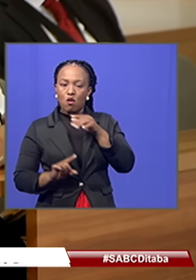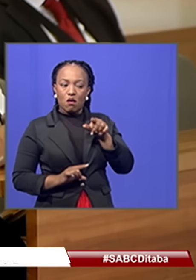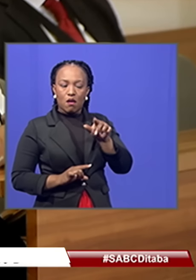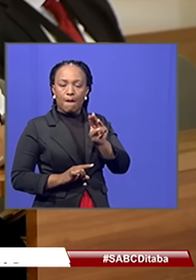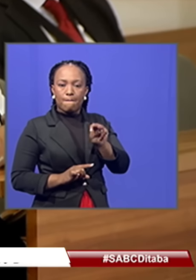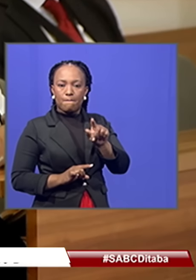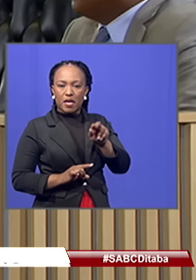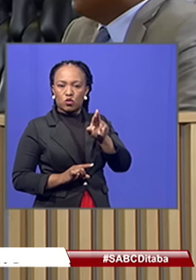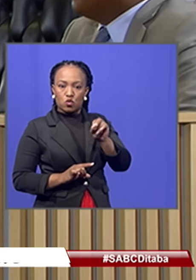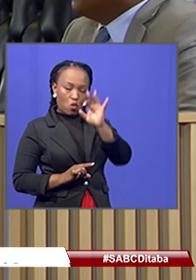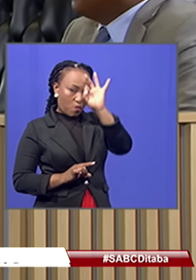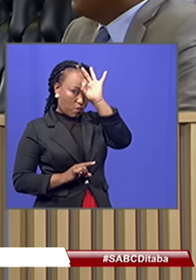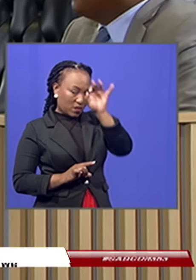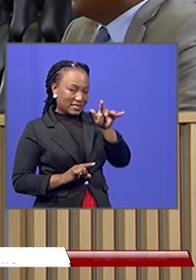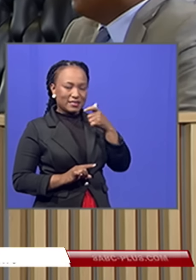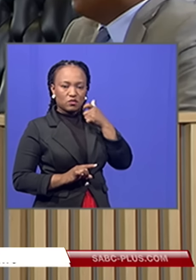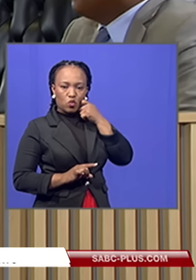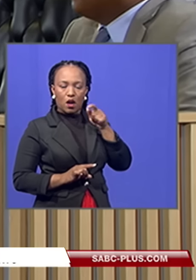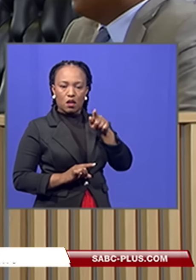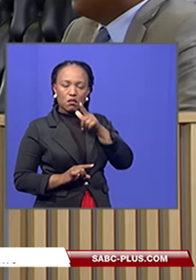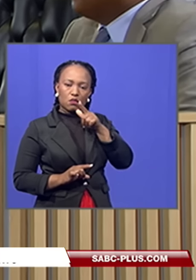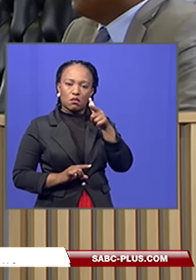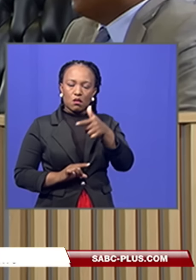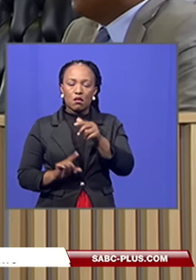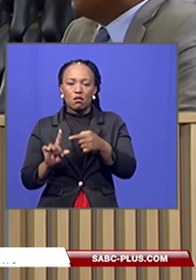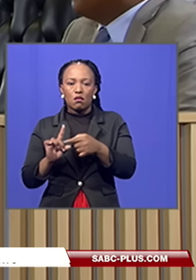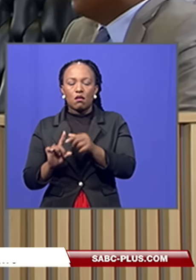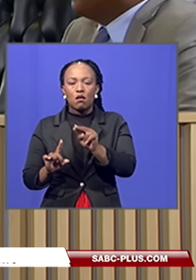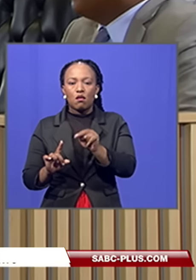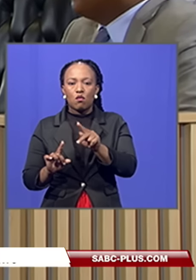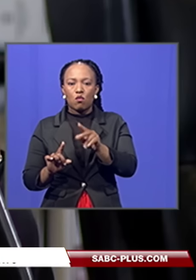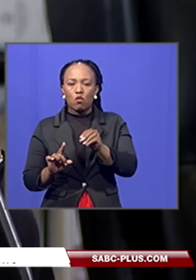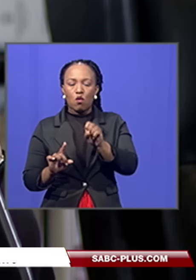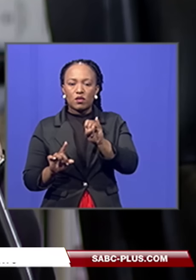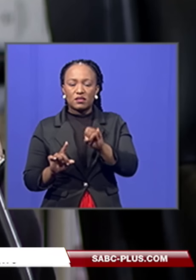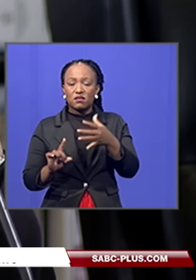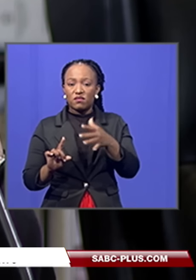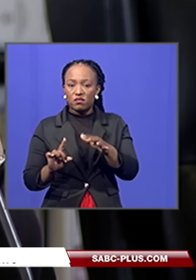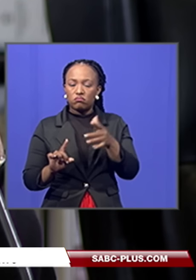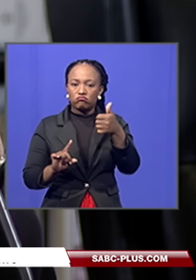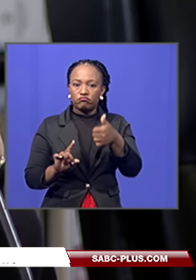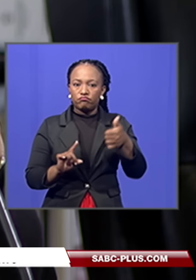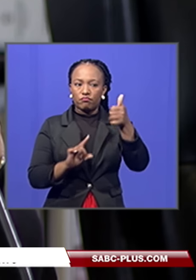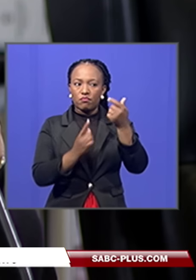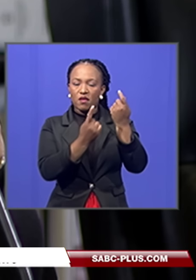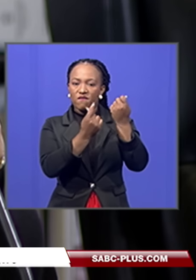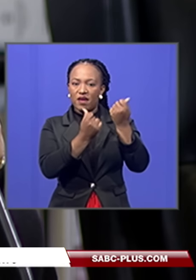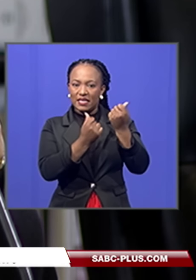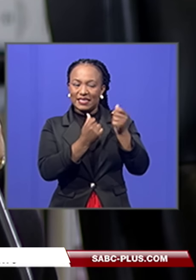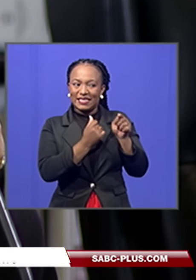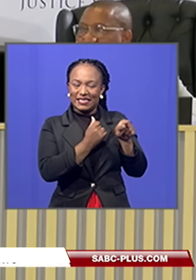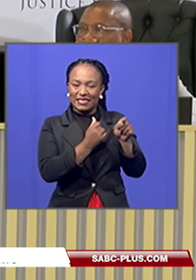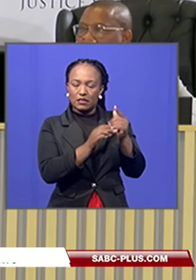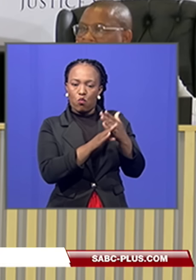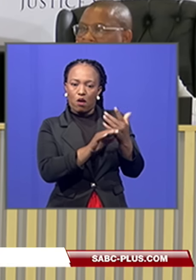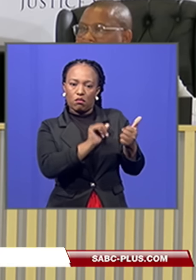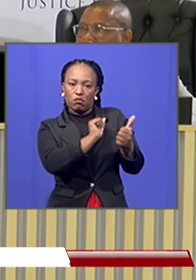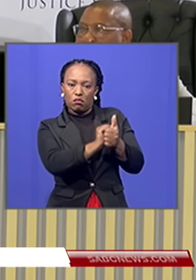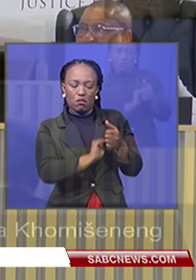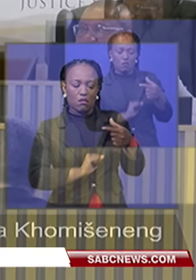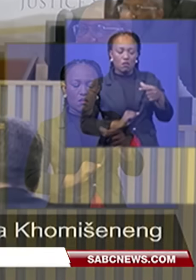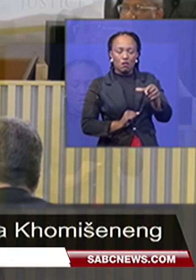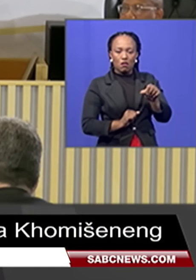Tshwane fao a botšago Nkosi gore yena Nkosi o kgonne go aka nko mohlankedi mogolo wa matlotlo ka Tshwane Gareth Mnisi gomme